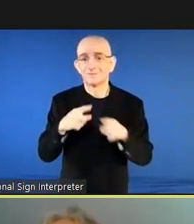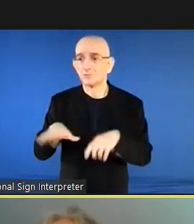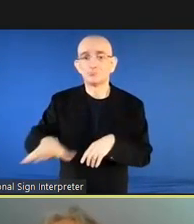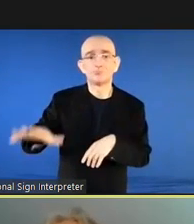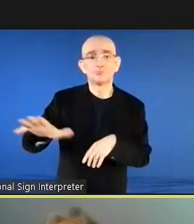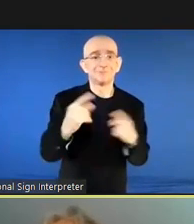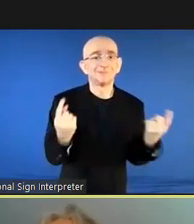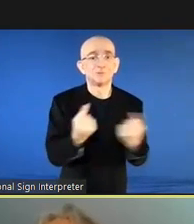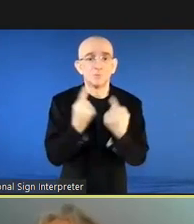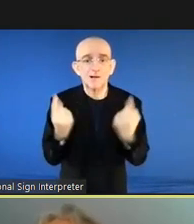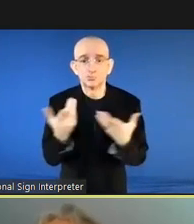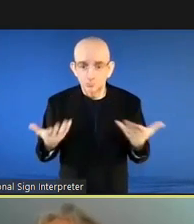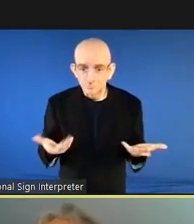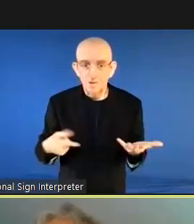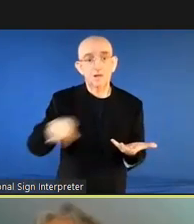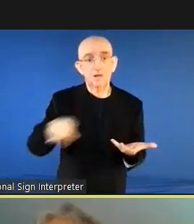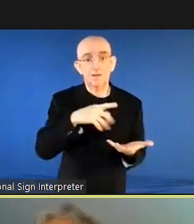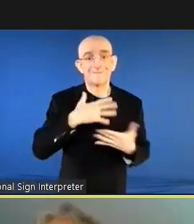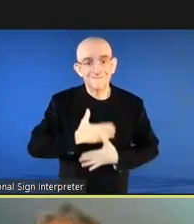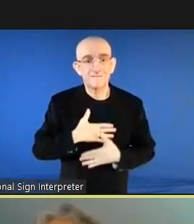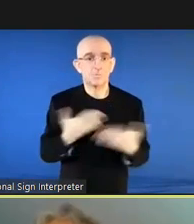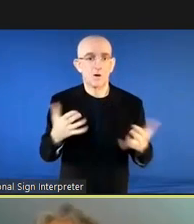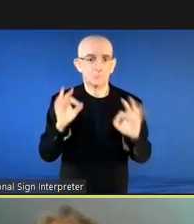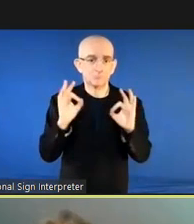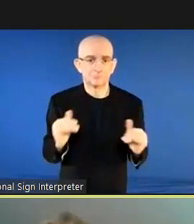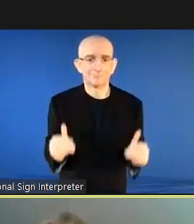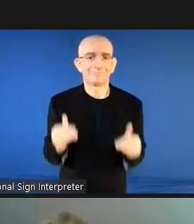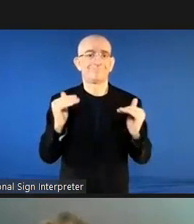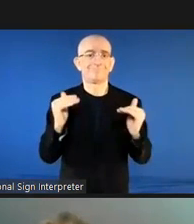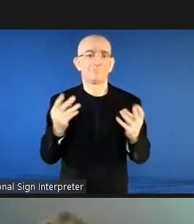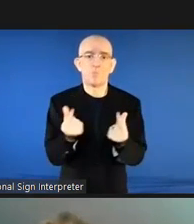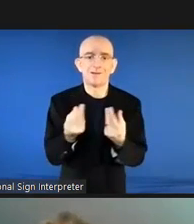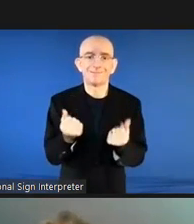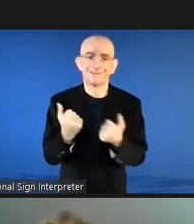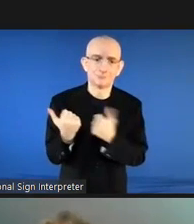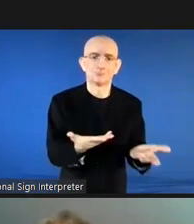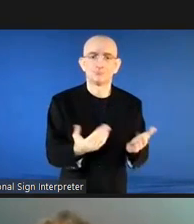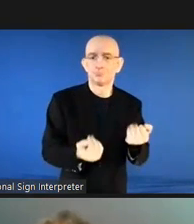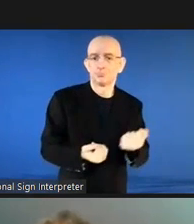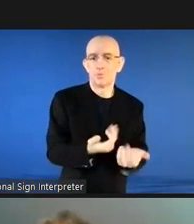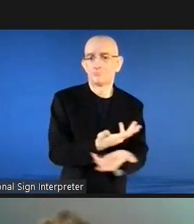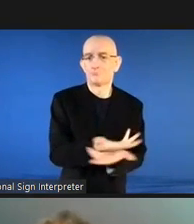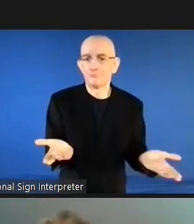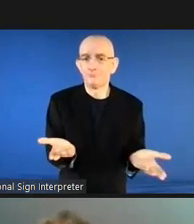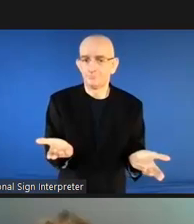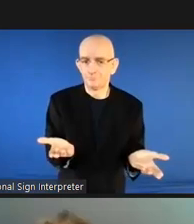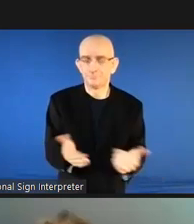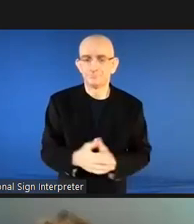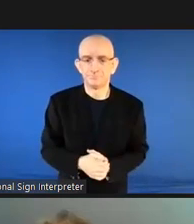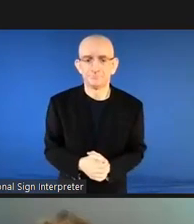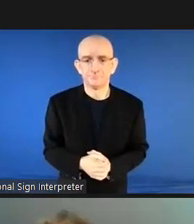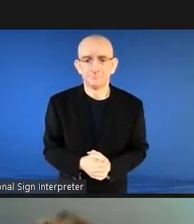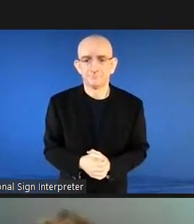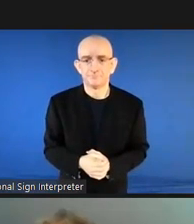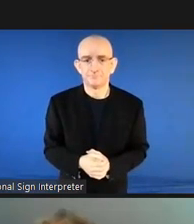terms of the quality of the support that they provide. Thank you so much, Susan, and thank you so much to all of our